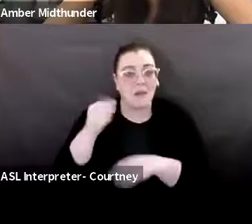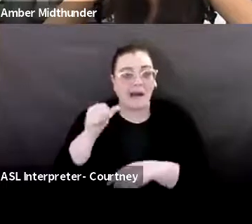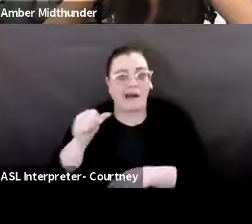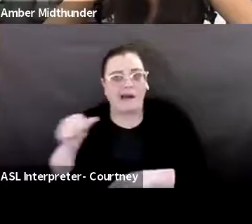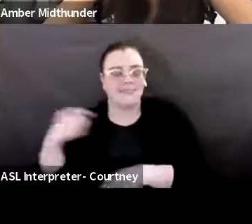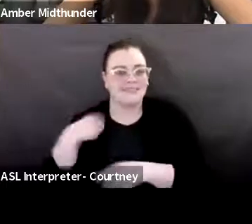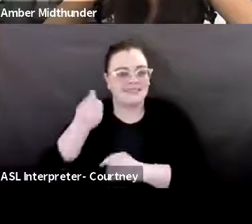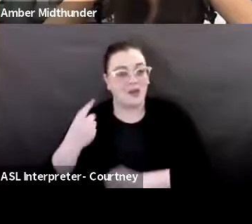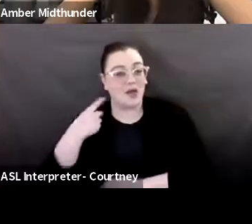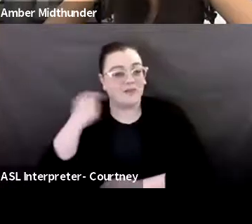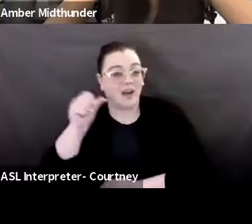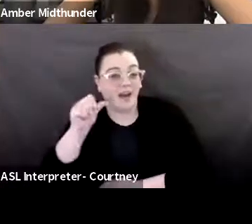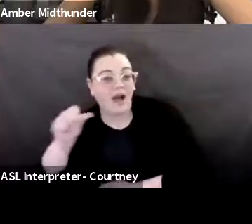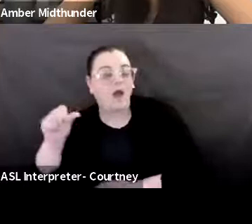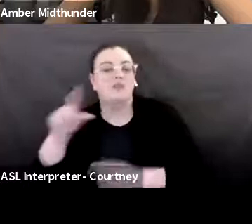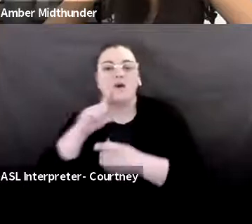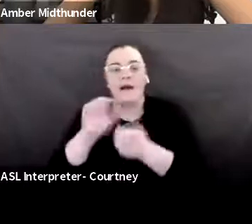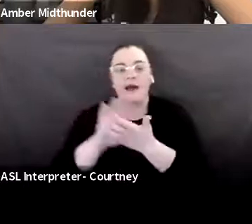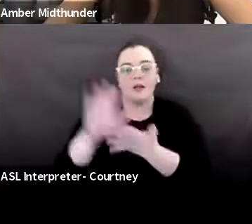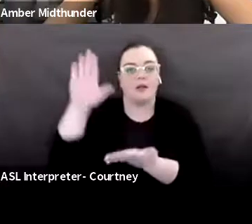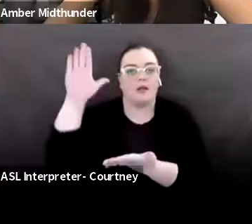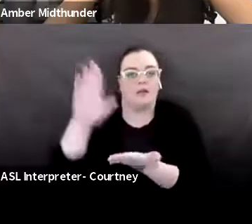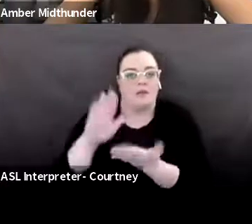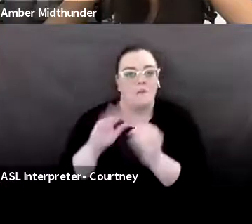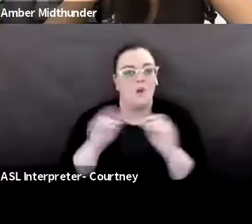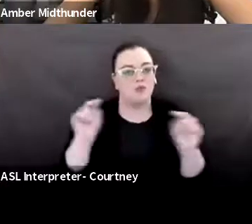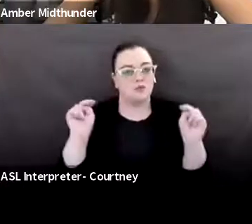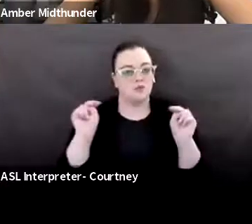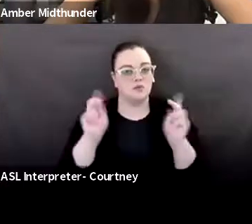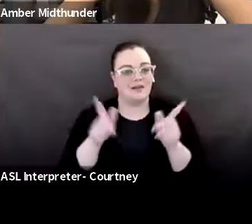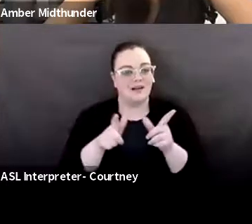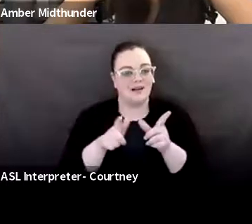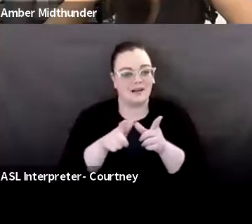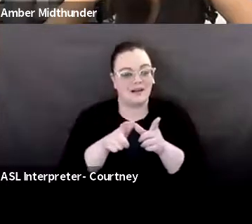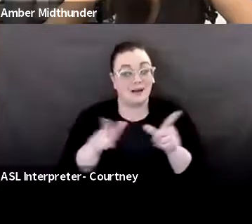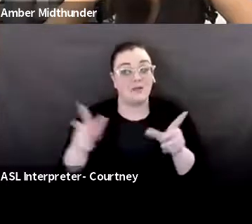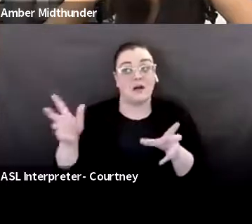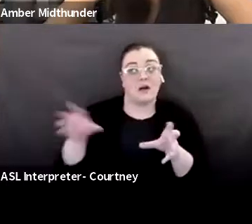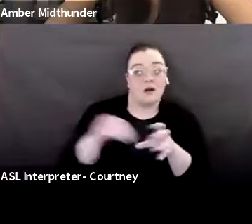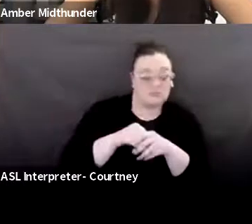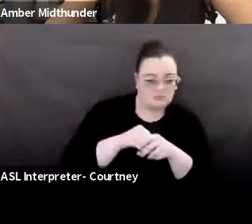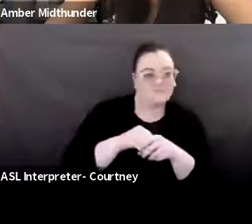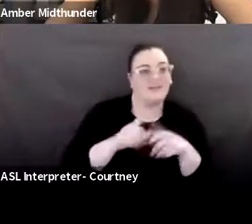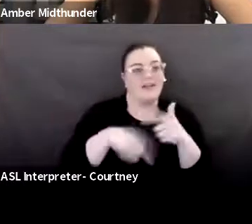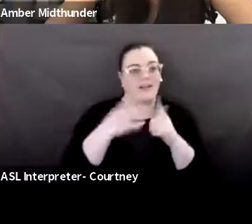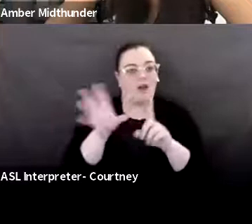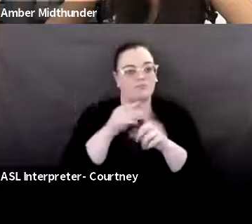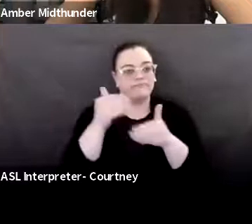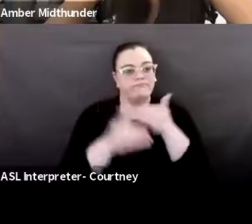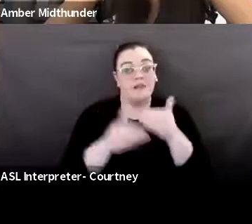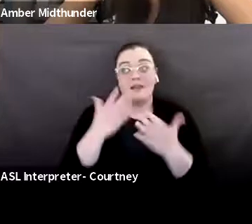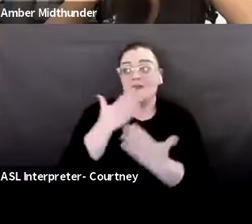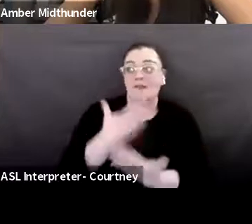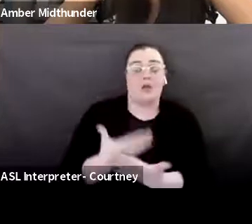But she neutralized my language. And then that I carried that through the rest of my career. And thank goodness, it was free. It was on the set